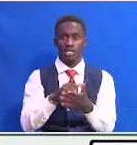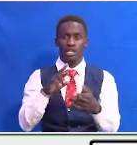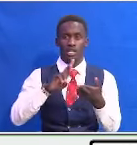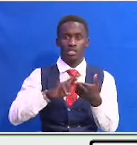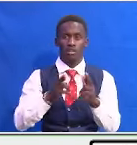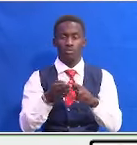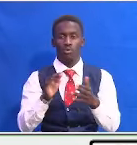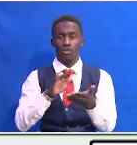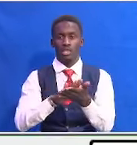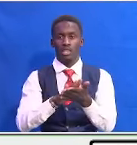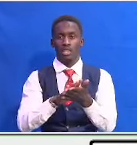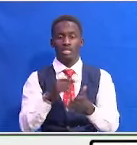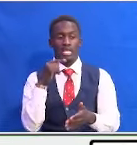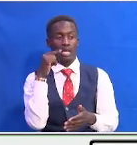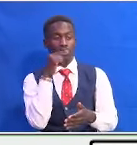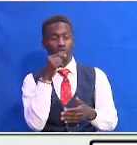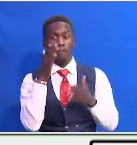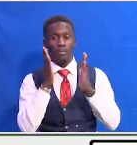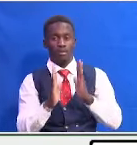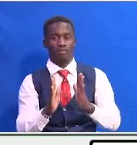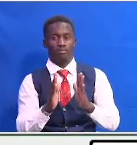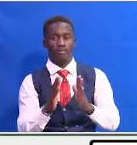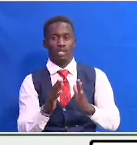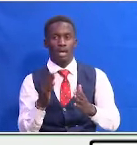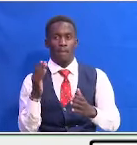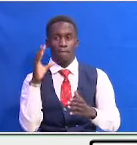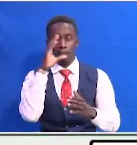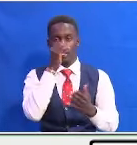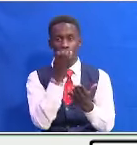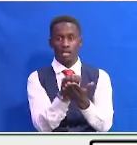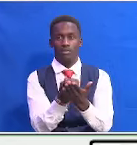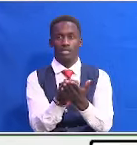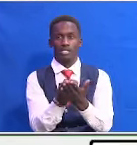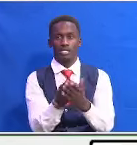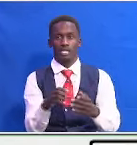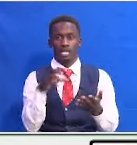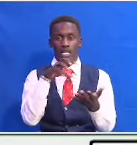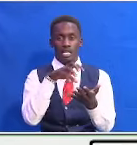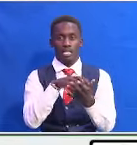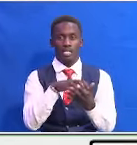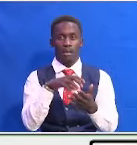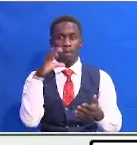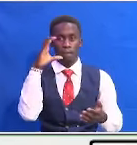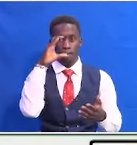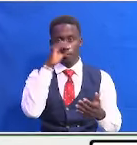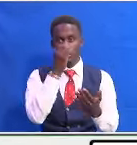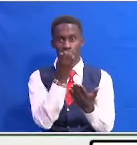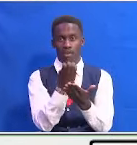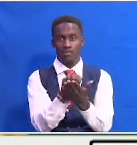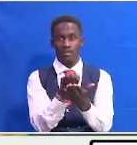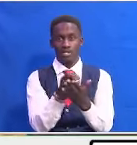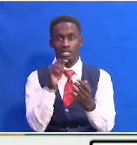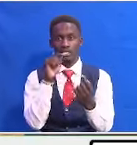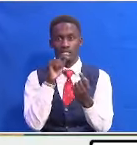accused person. In the absence of such evidence, the prosecution case fails to meet the evidentiary